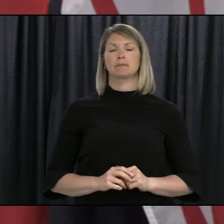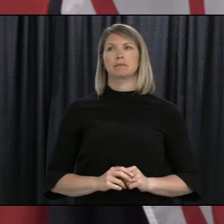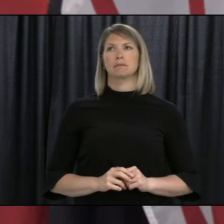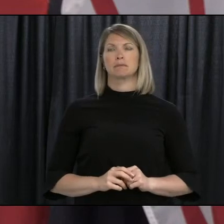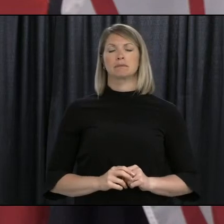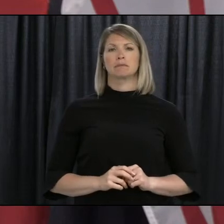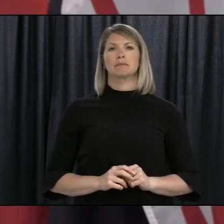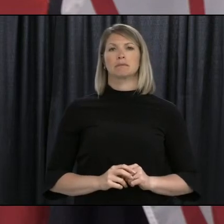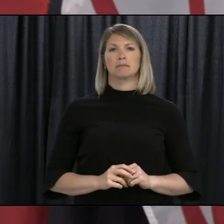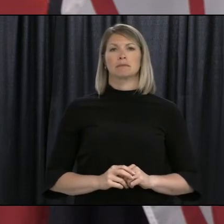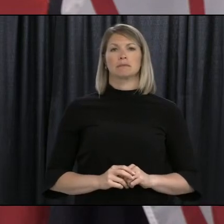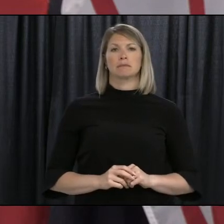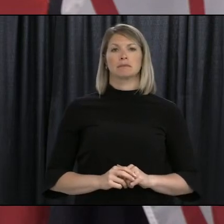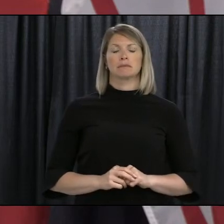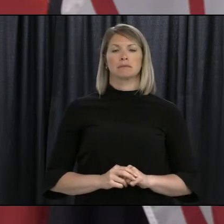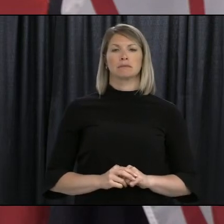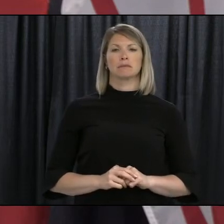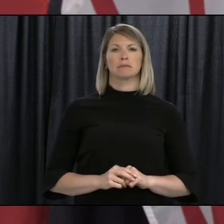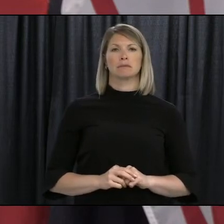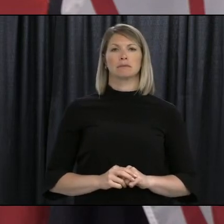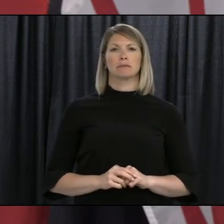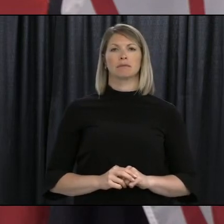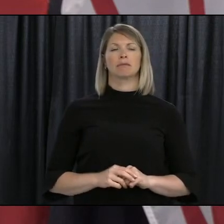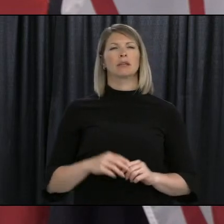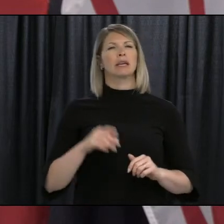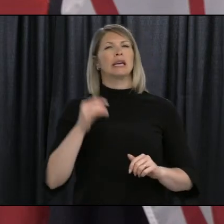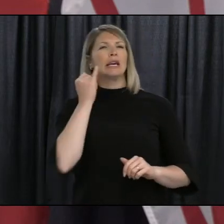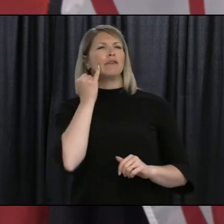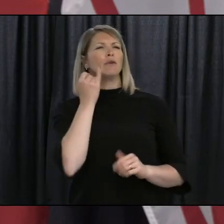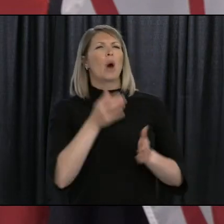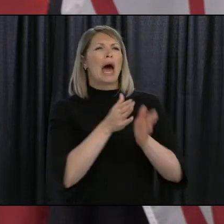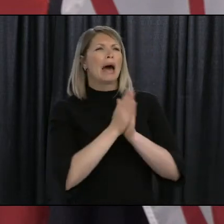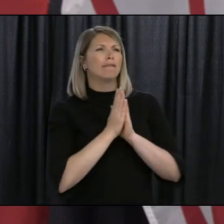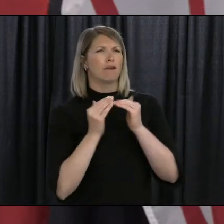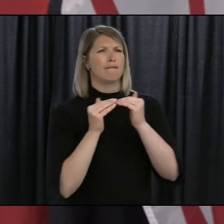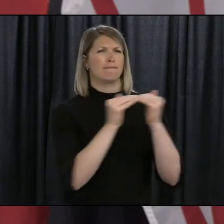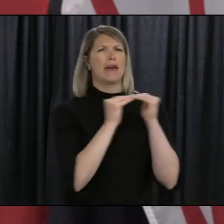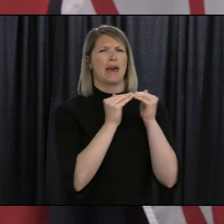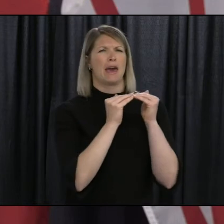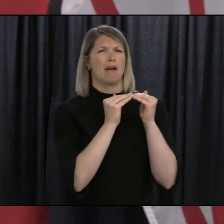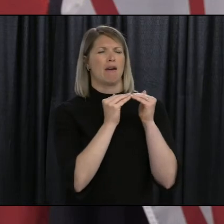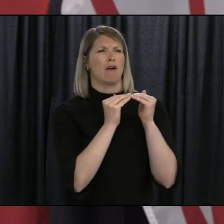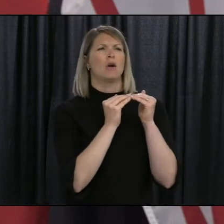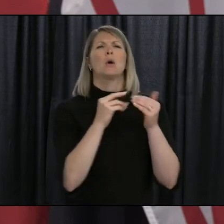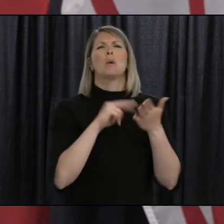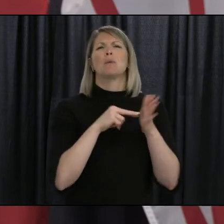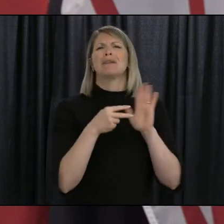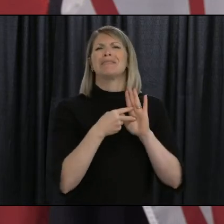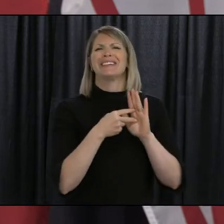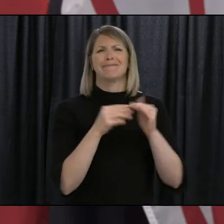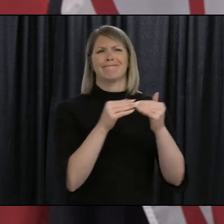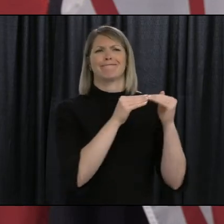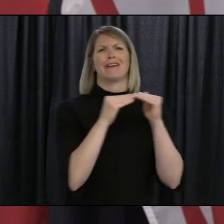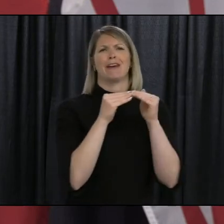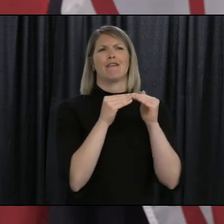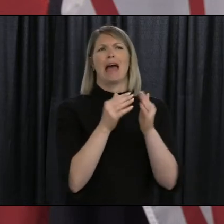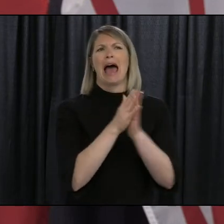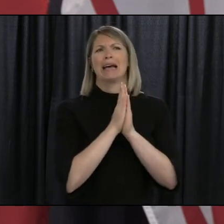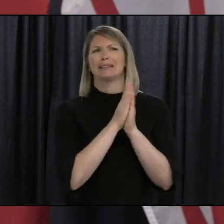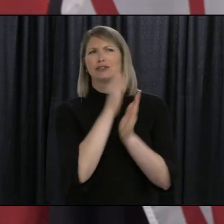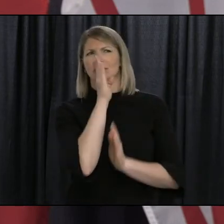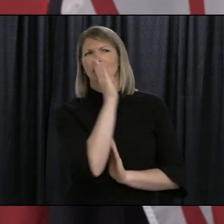Thank you. So when you say, asking for fairness in these programs, can you be more specific about what you're